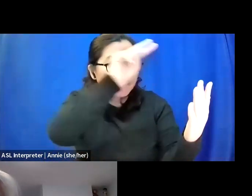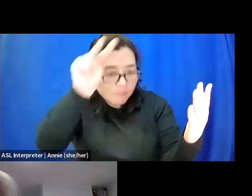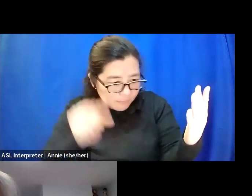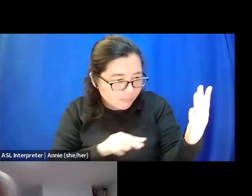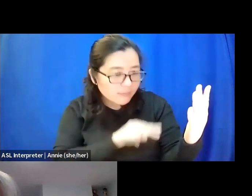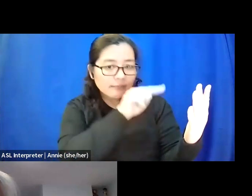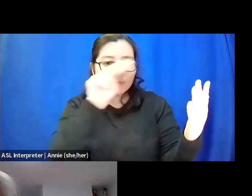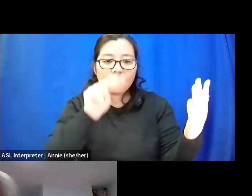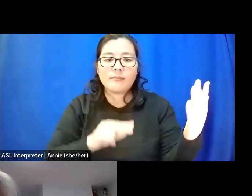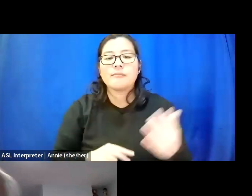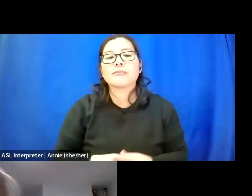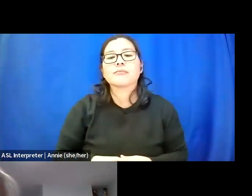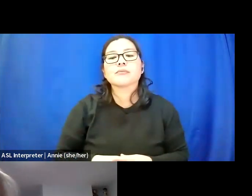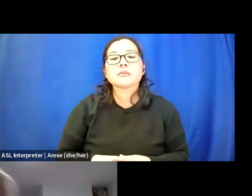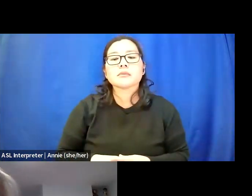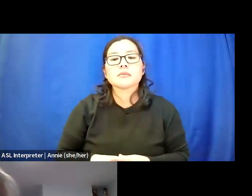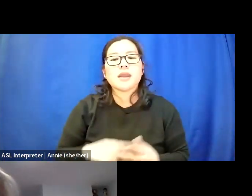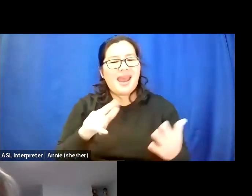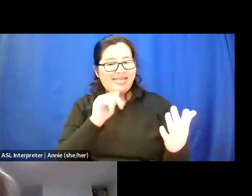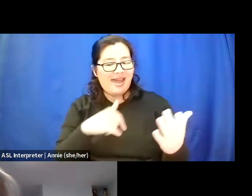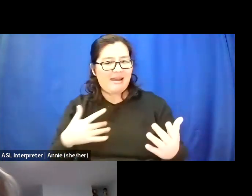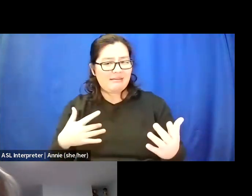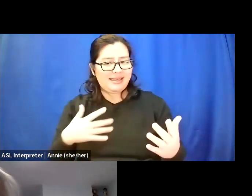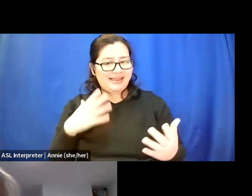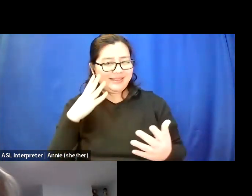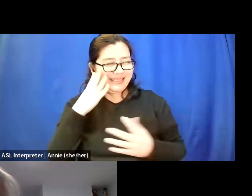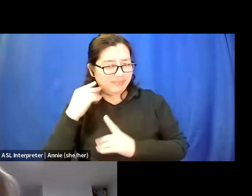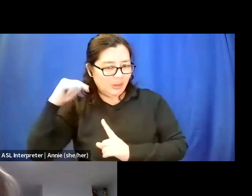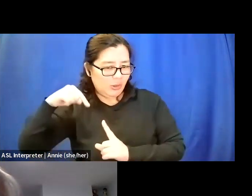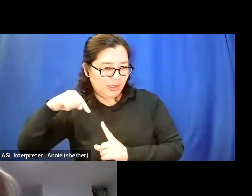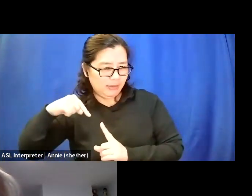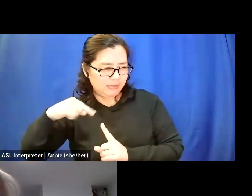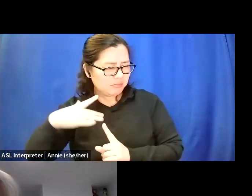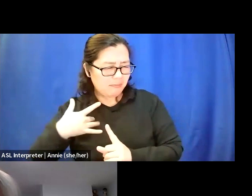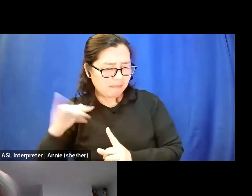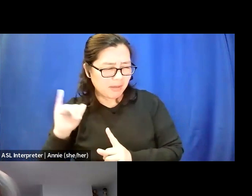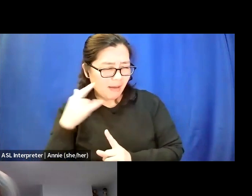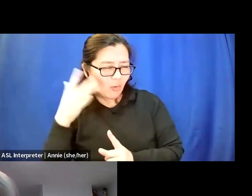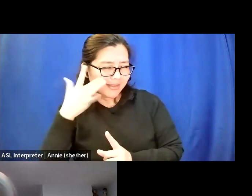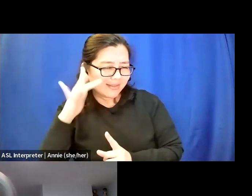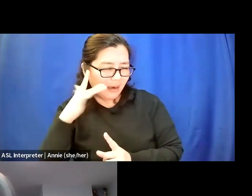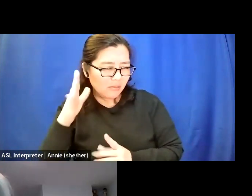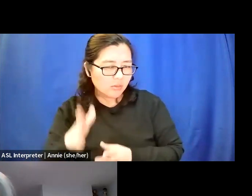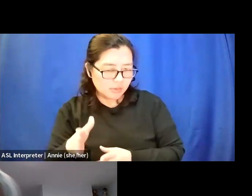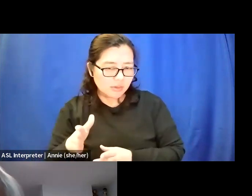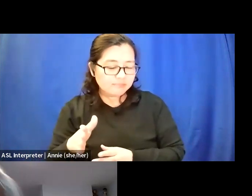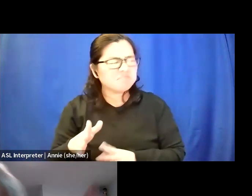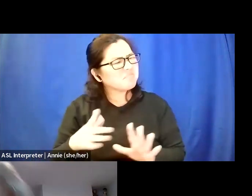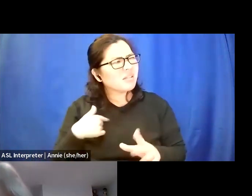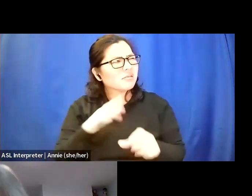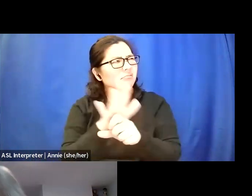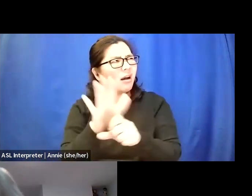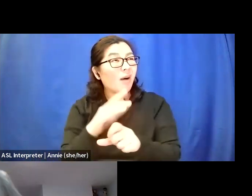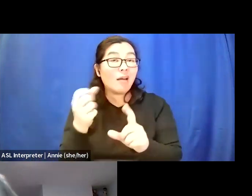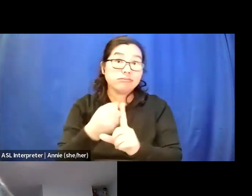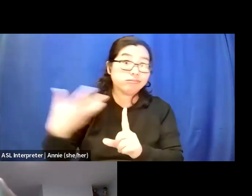And so, you know, and what does that feel like for a sighted person? I'll stop there. I have a lot more to say,